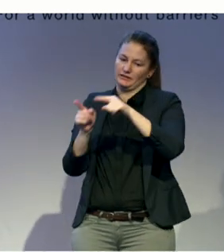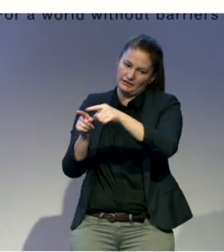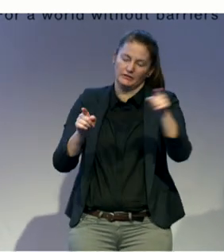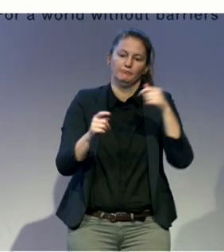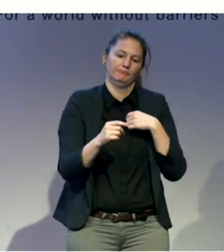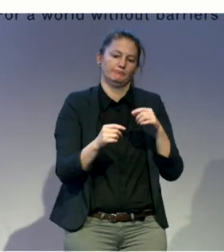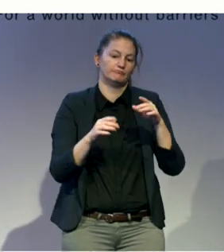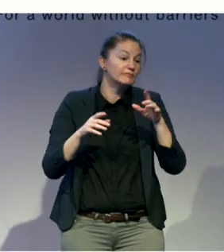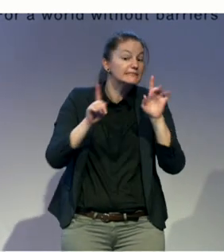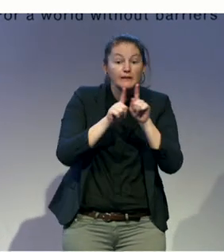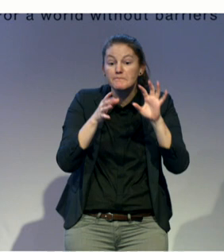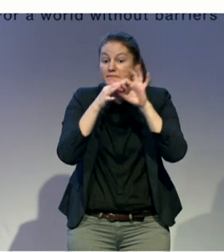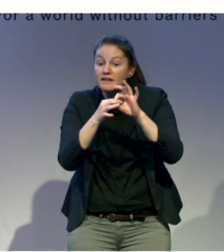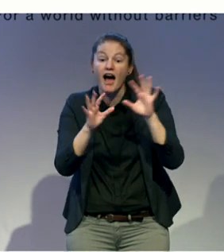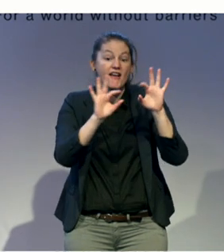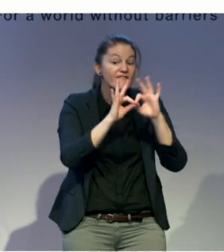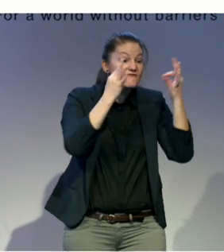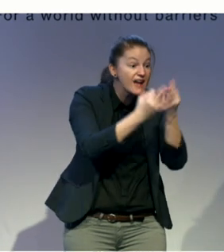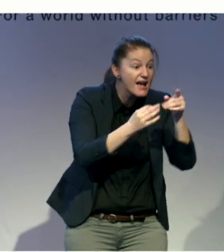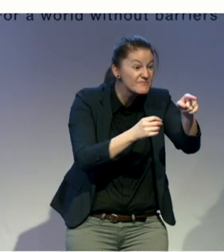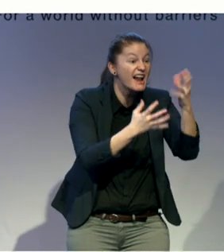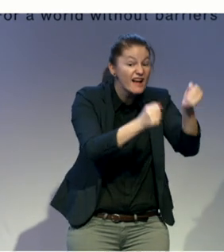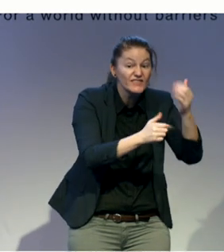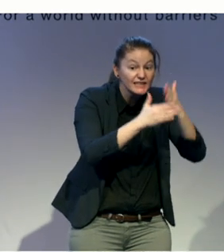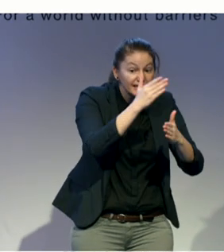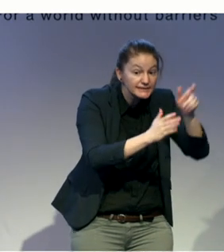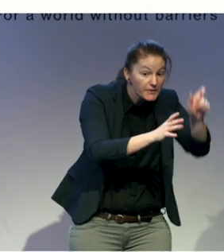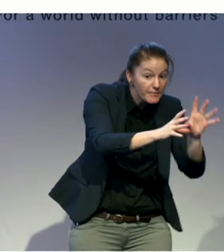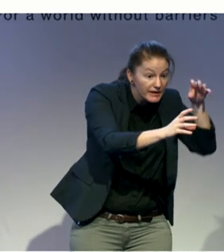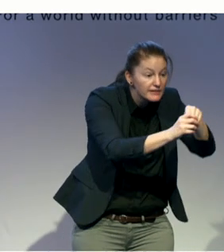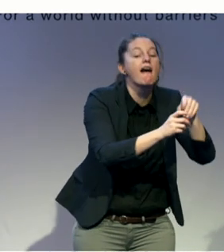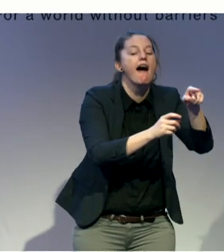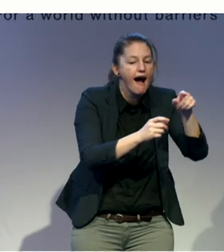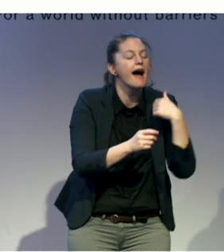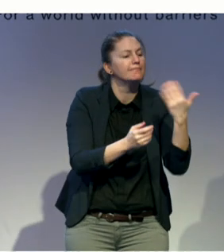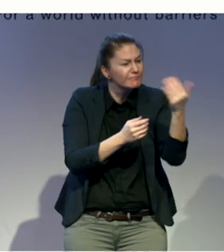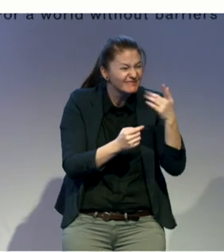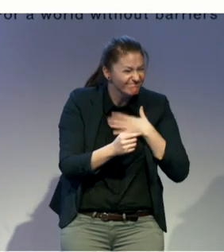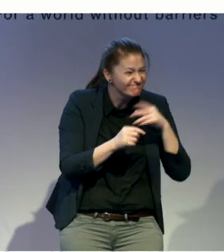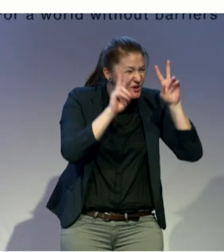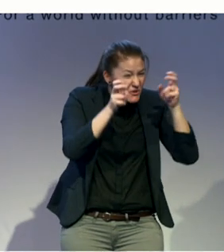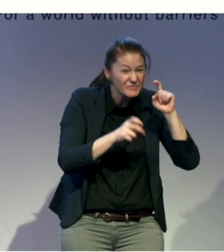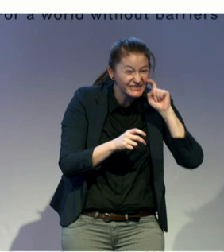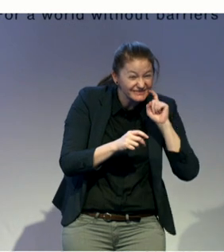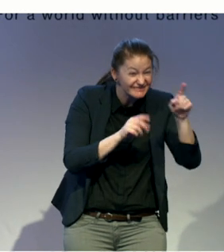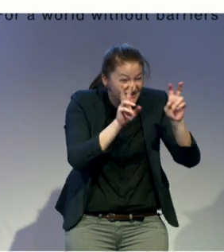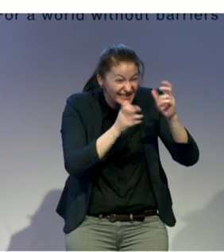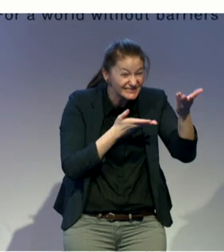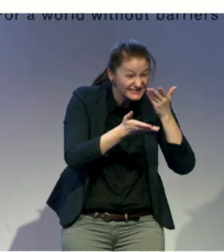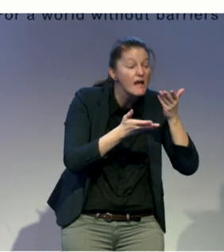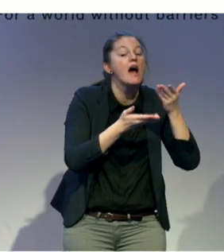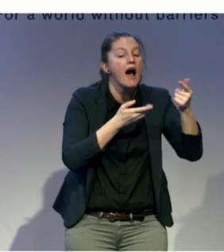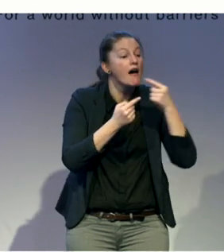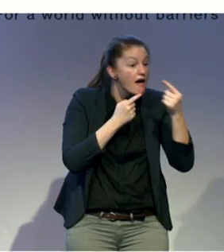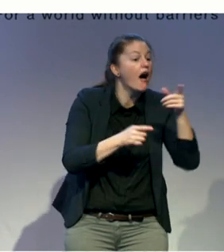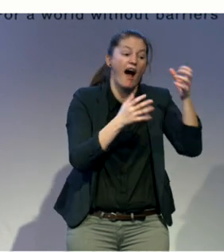about sexuality and reproductive rights, and finally, donors that want to invest in the replication